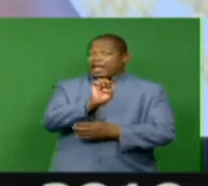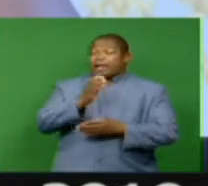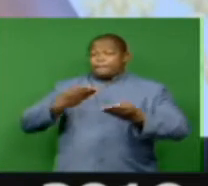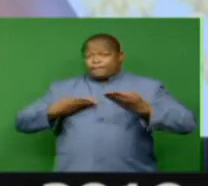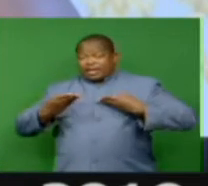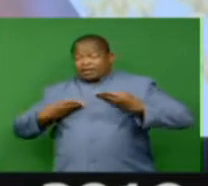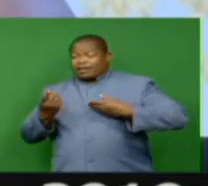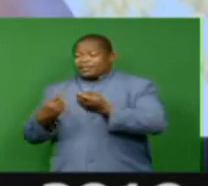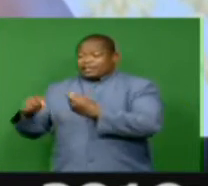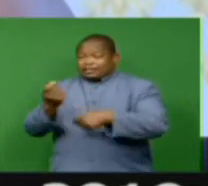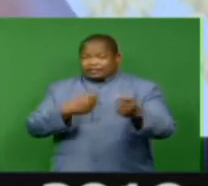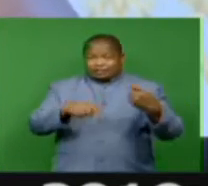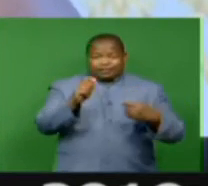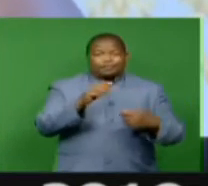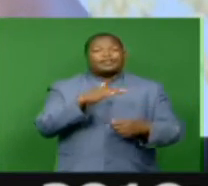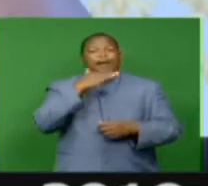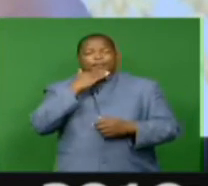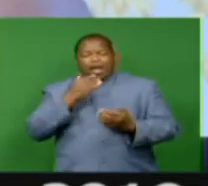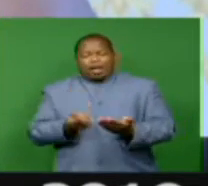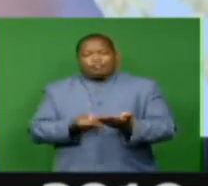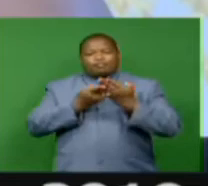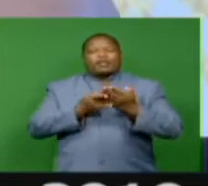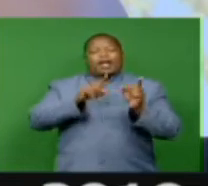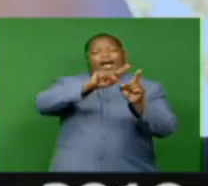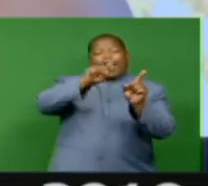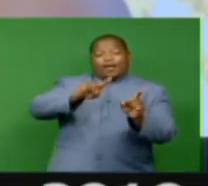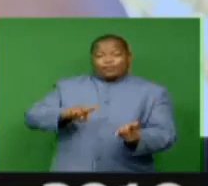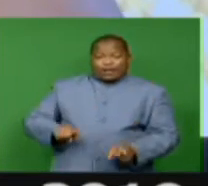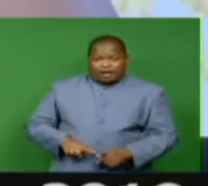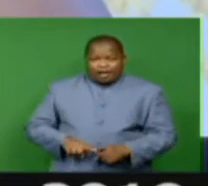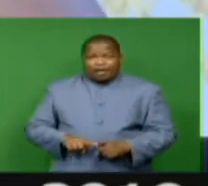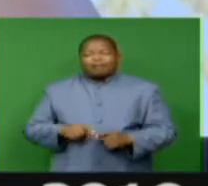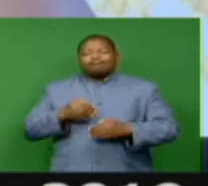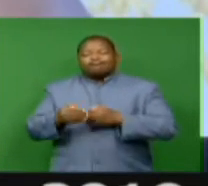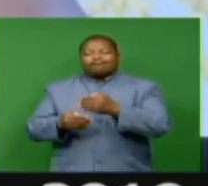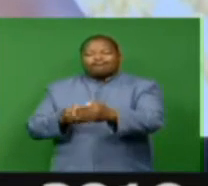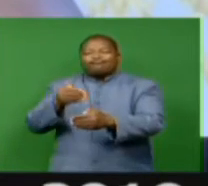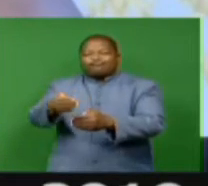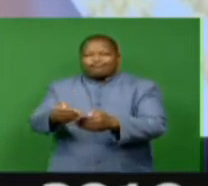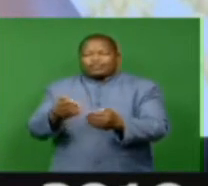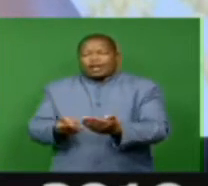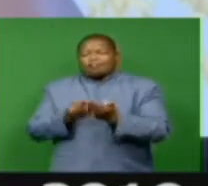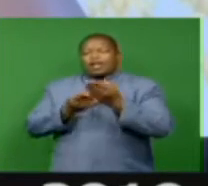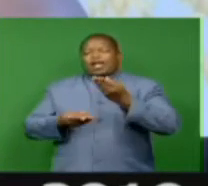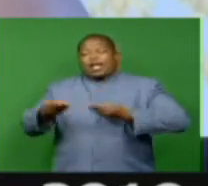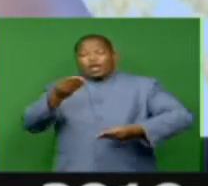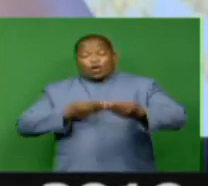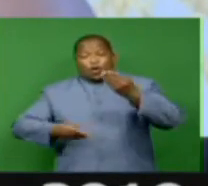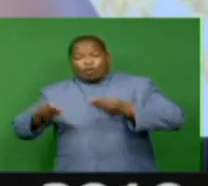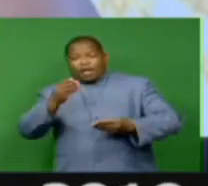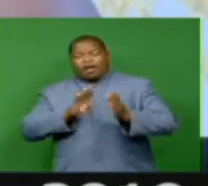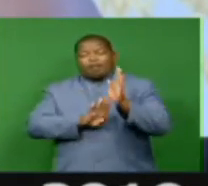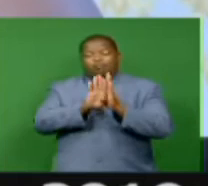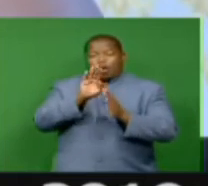the pathway towards establishing a data-driven economy and, in essence, promoting